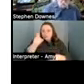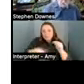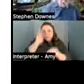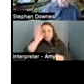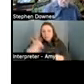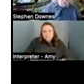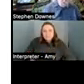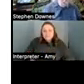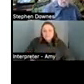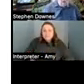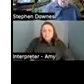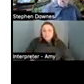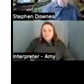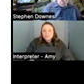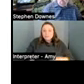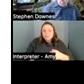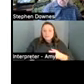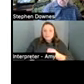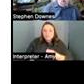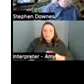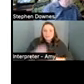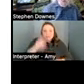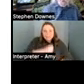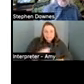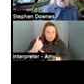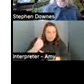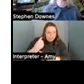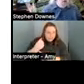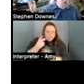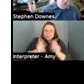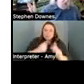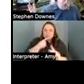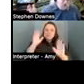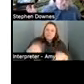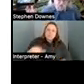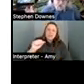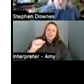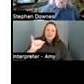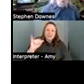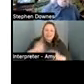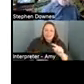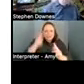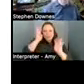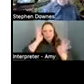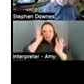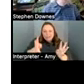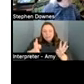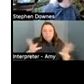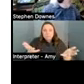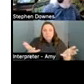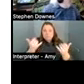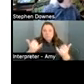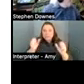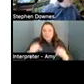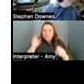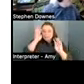wasn't even last year when people were saying uh ai can't be creative well we've learned it can be